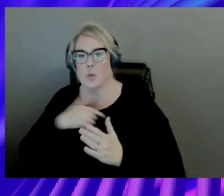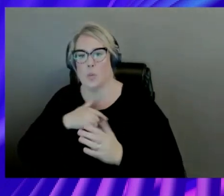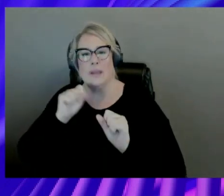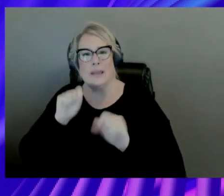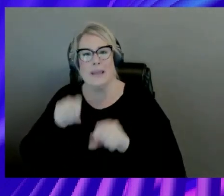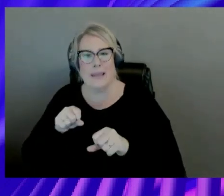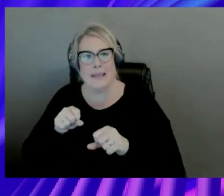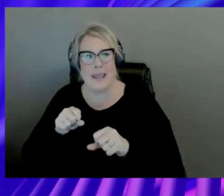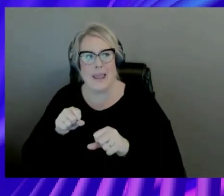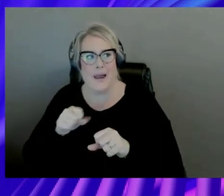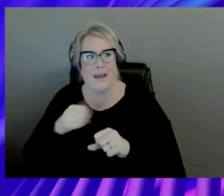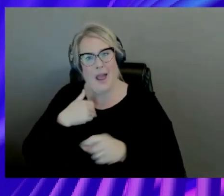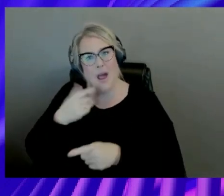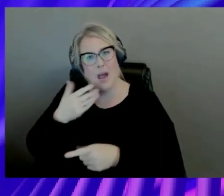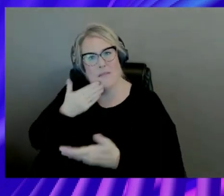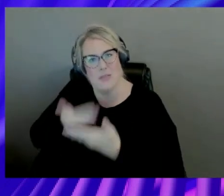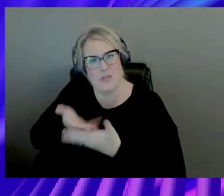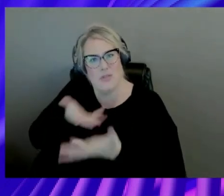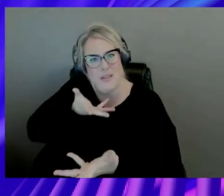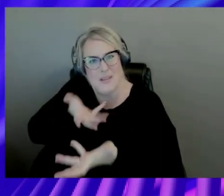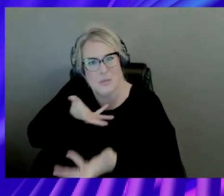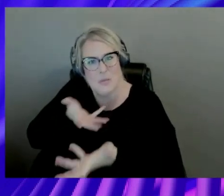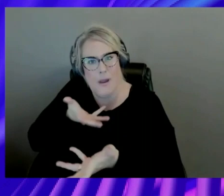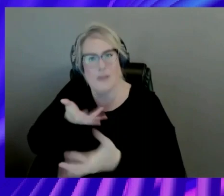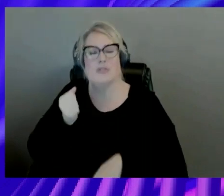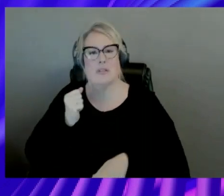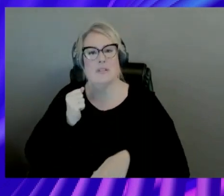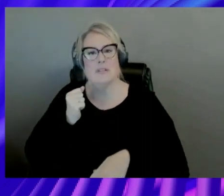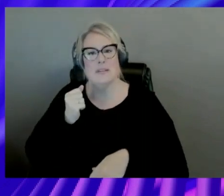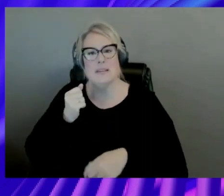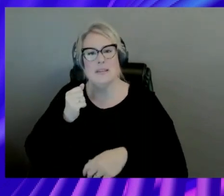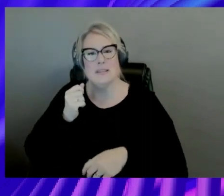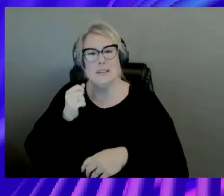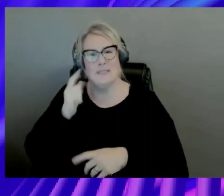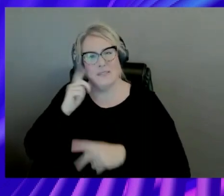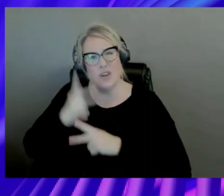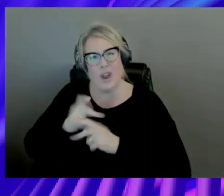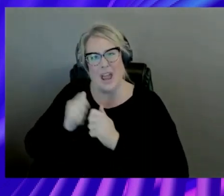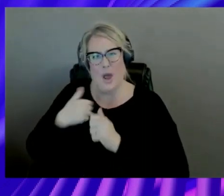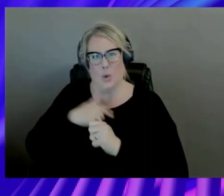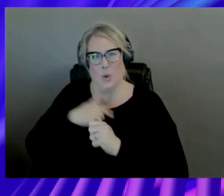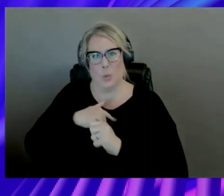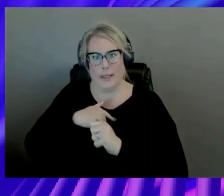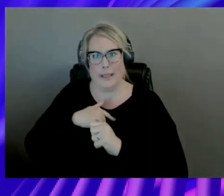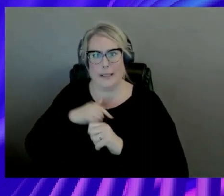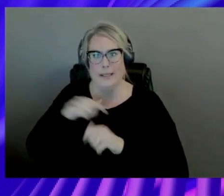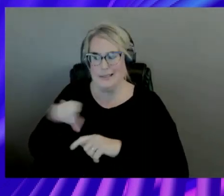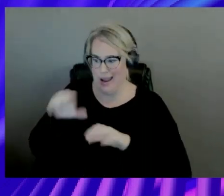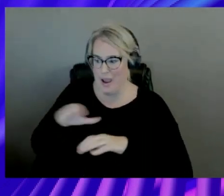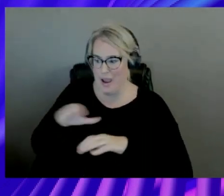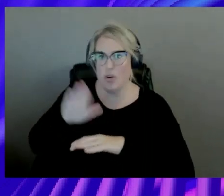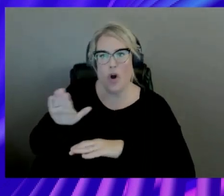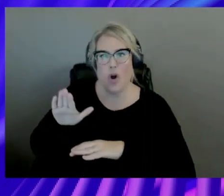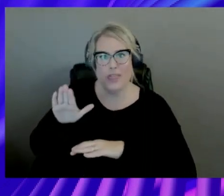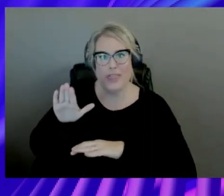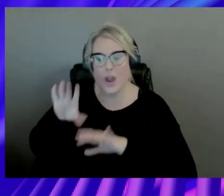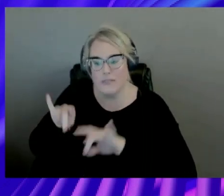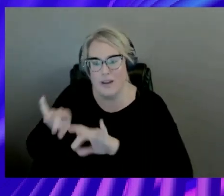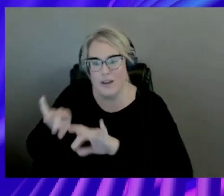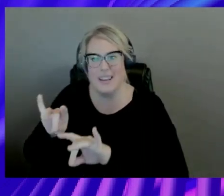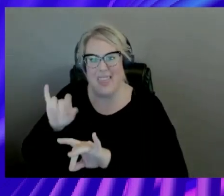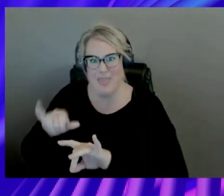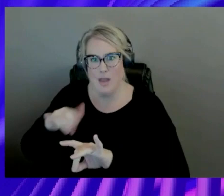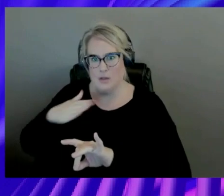interactions and figuring out a way to immediately action their findings is really what our team facilitates. So when